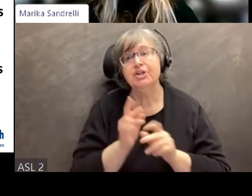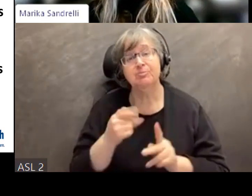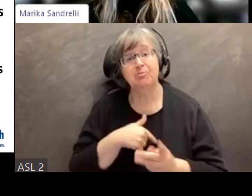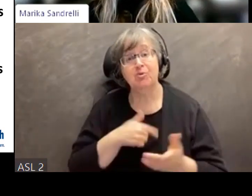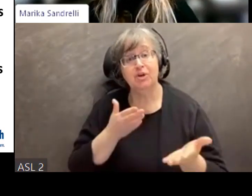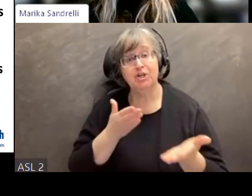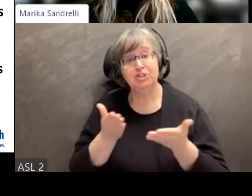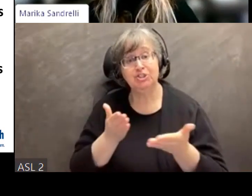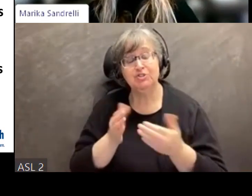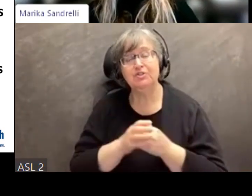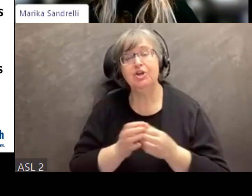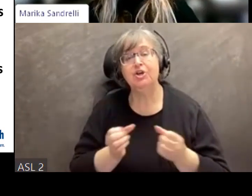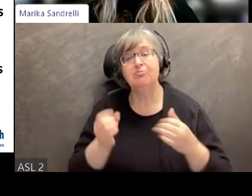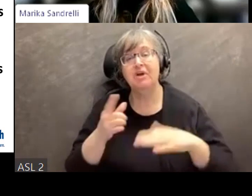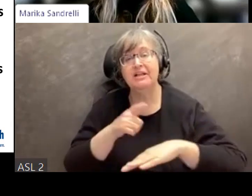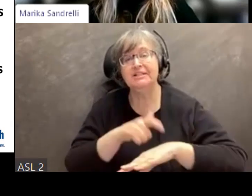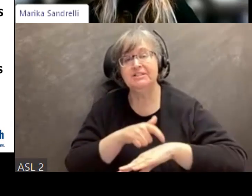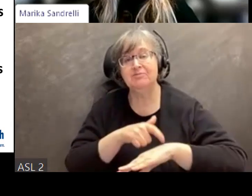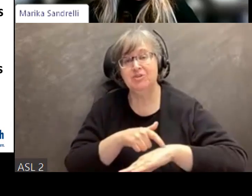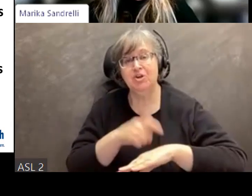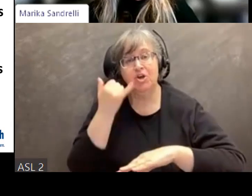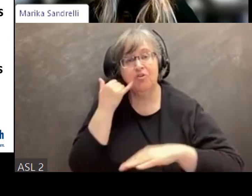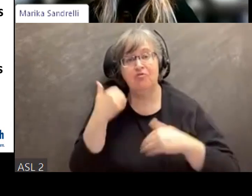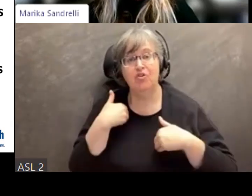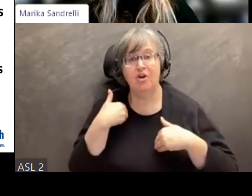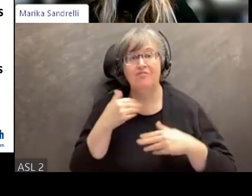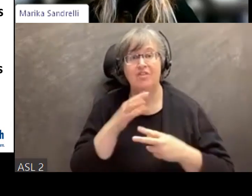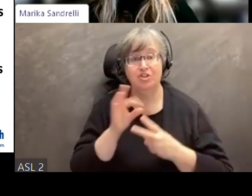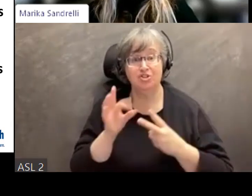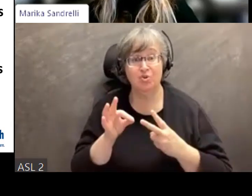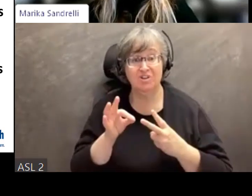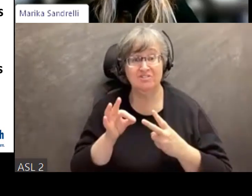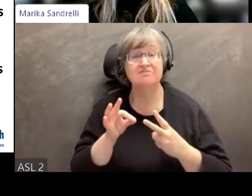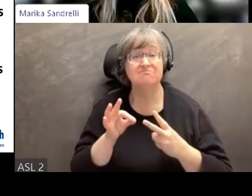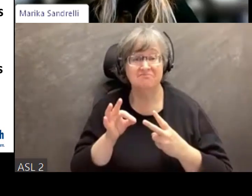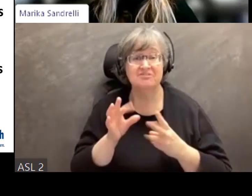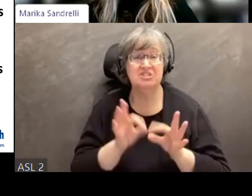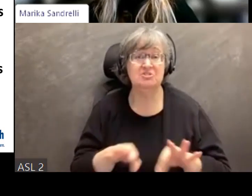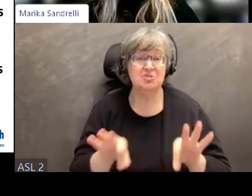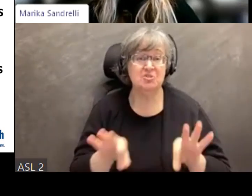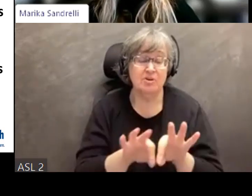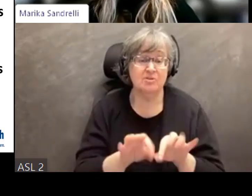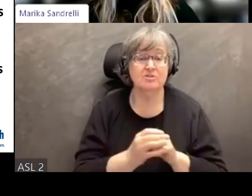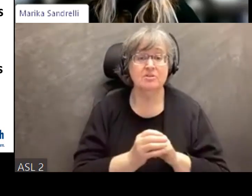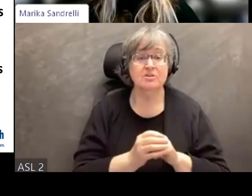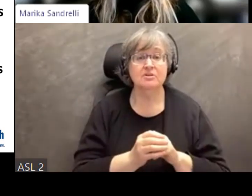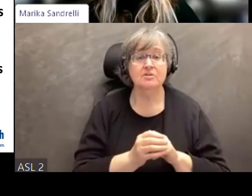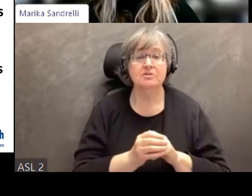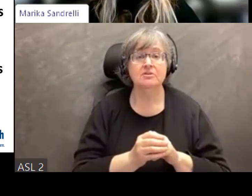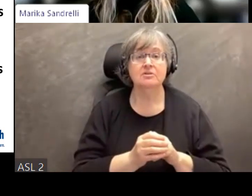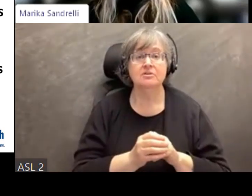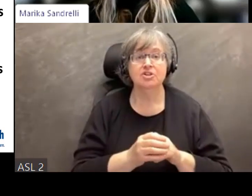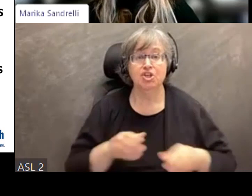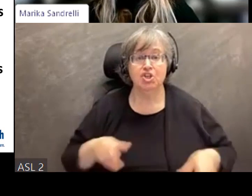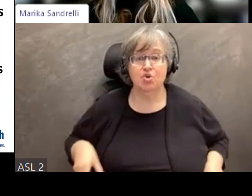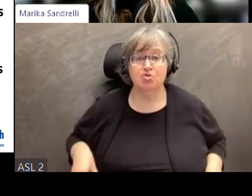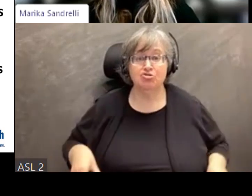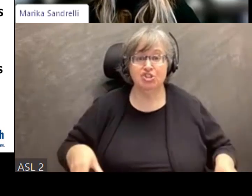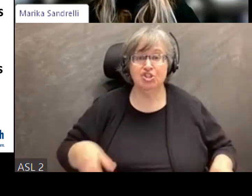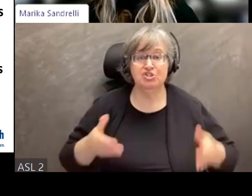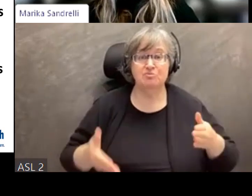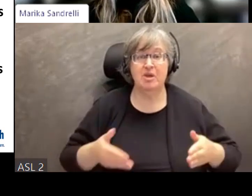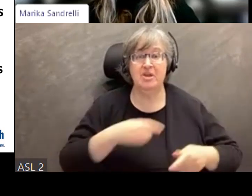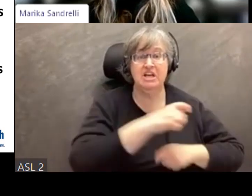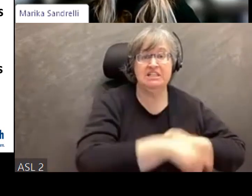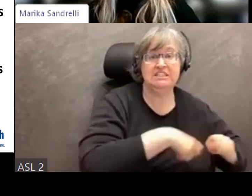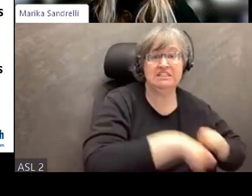from the people that we serve that many times having that choice is critical. People may have been restrained or tied